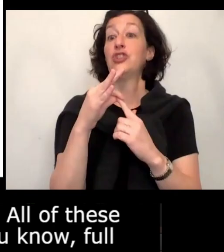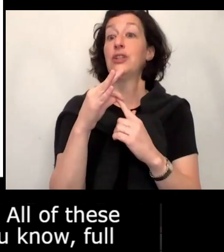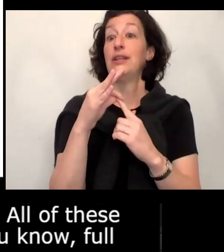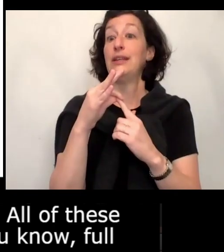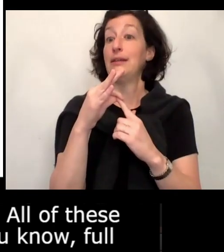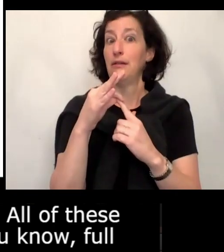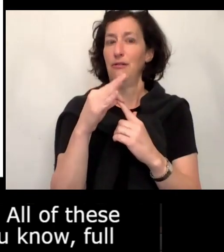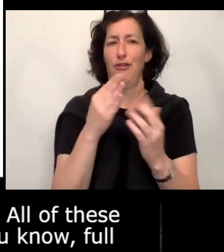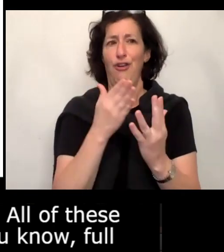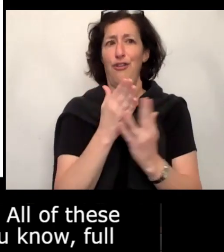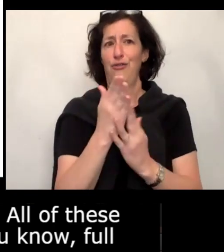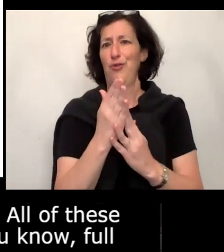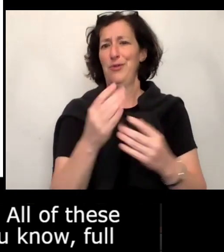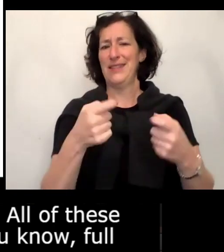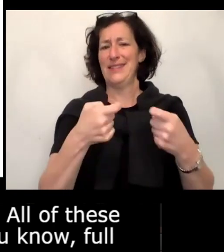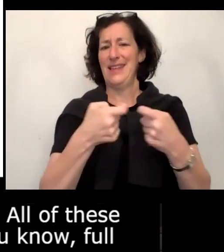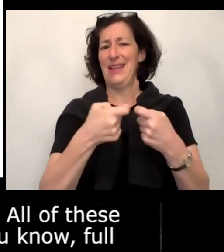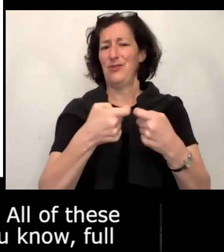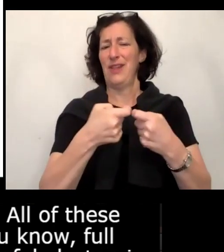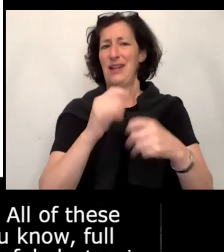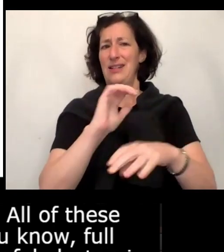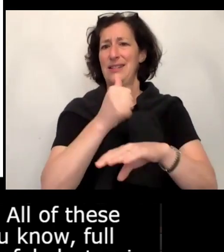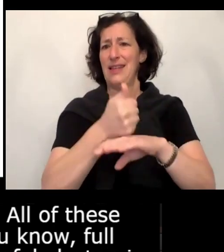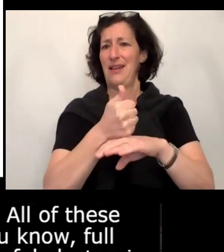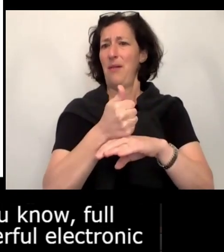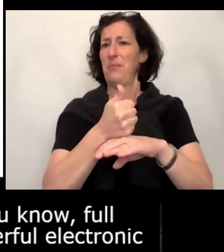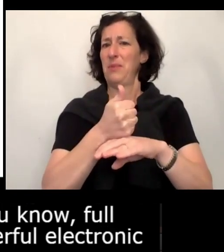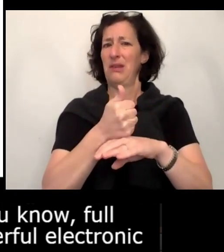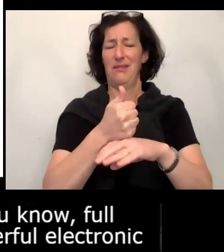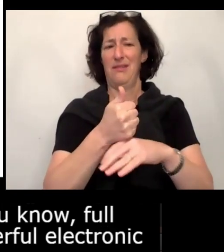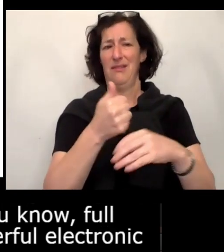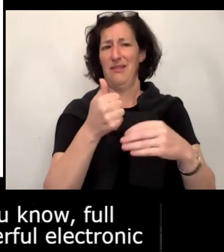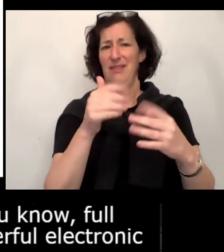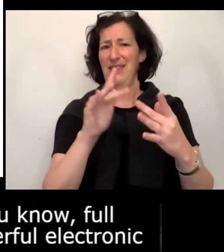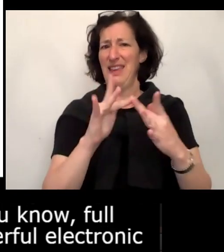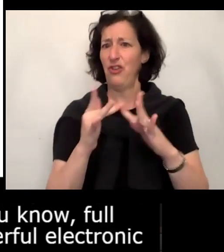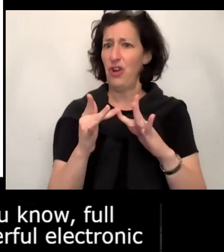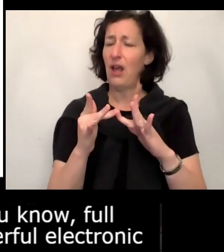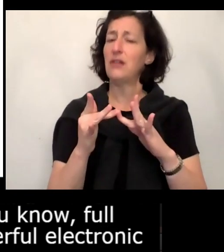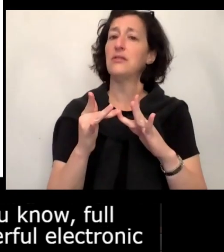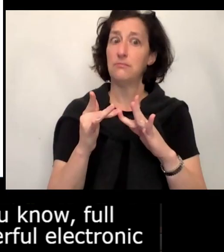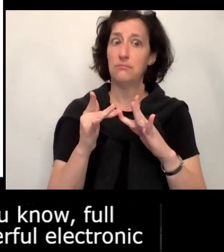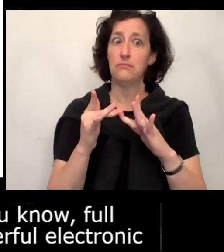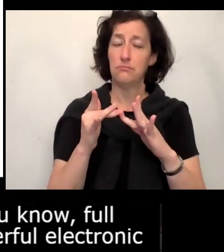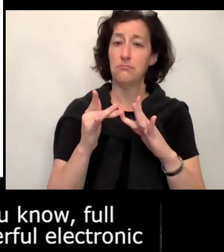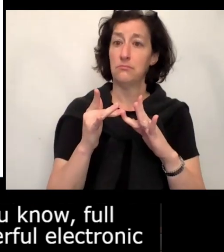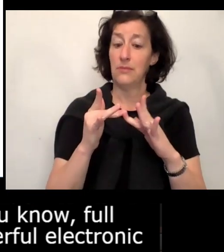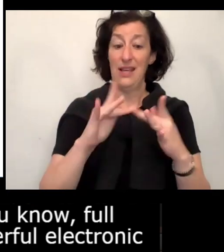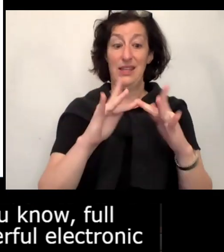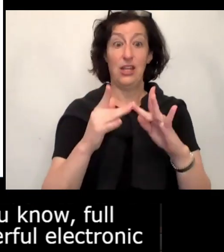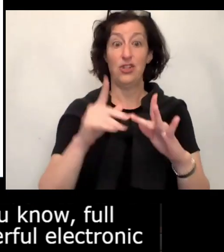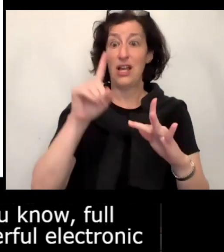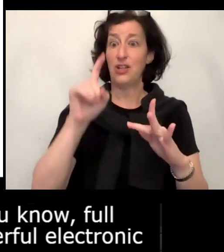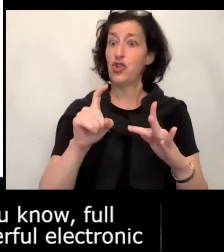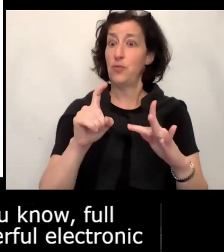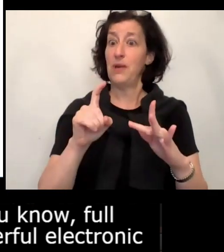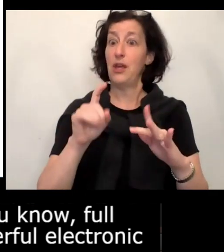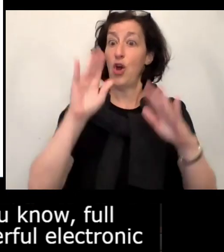electronic platform of the internet, which should be a great